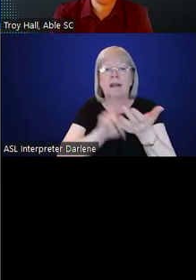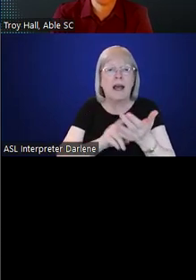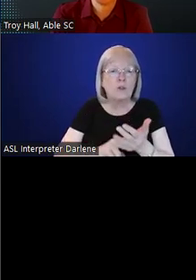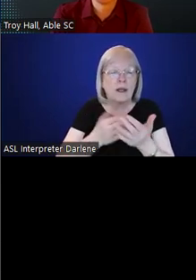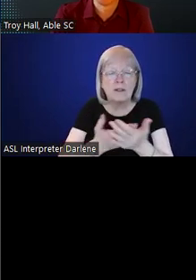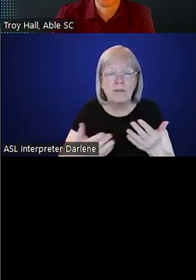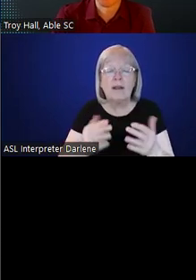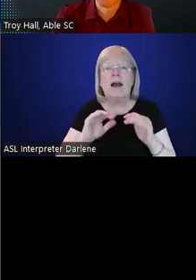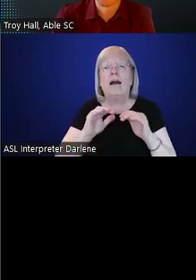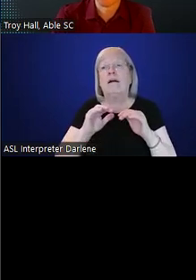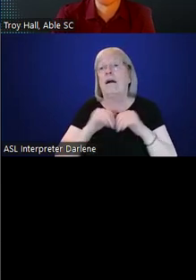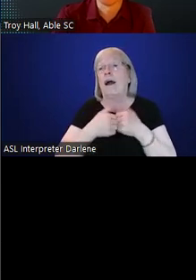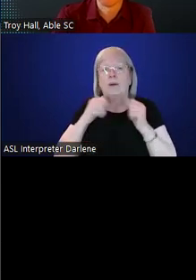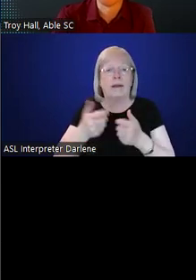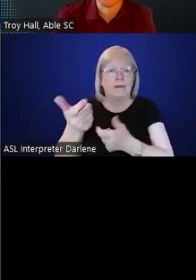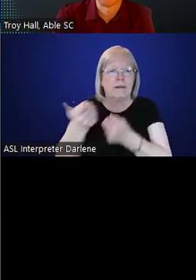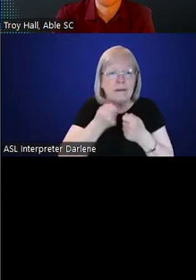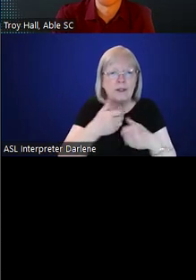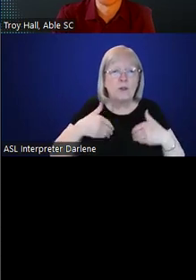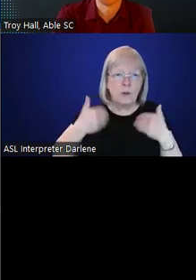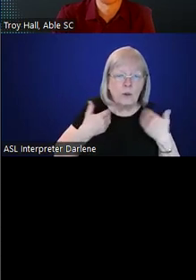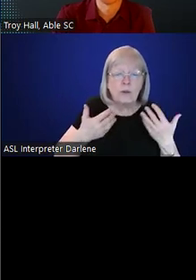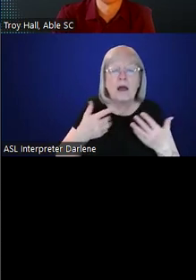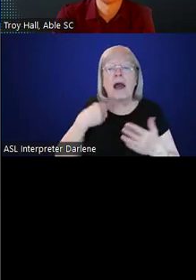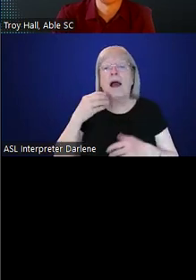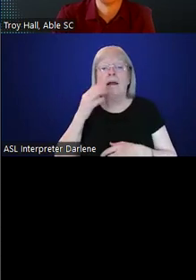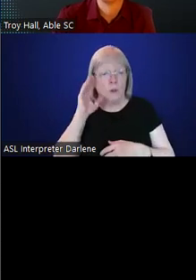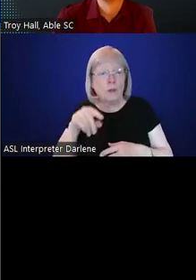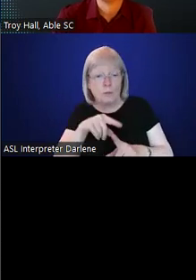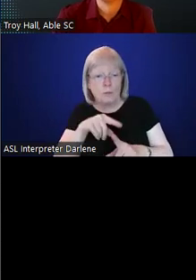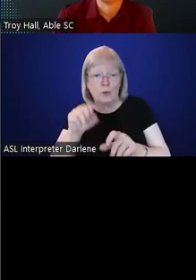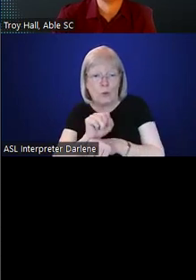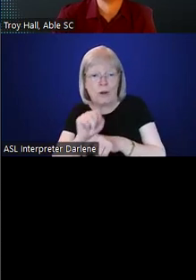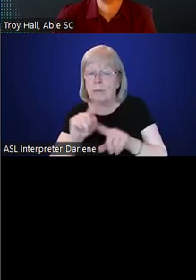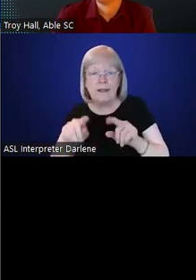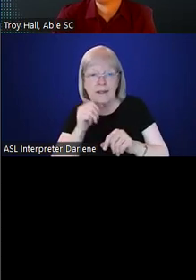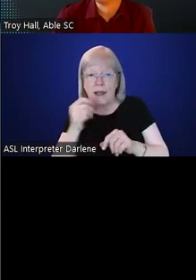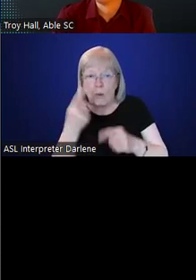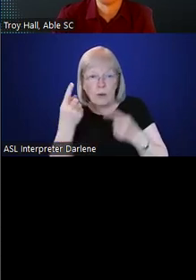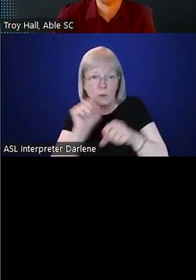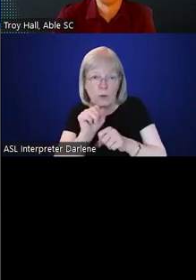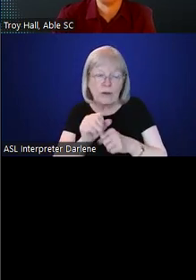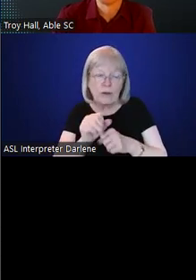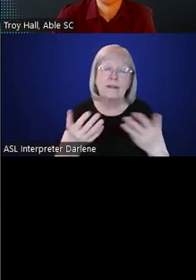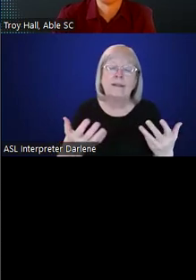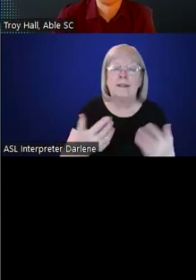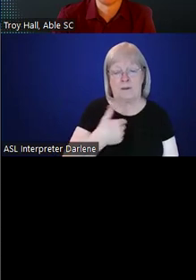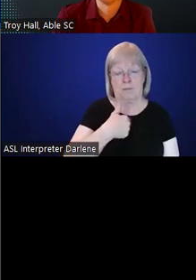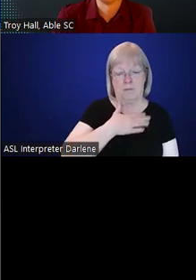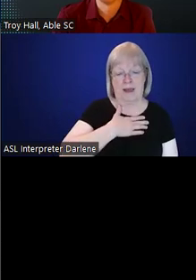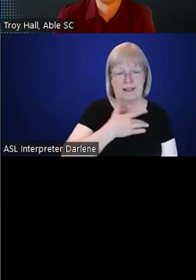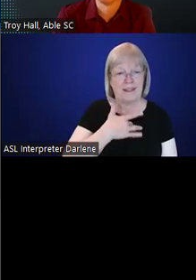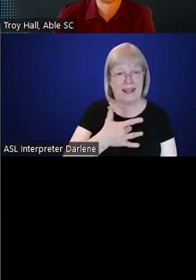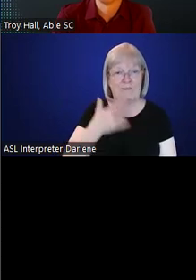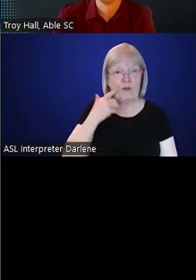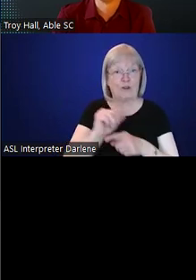supposed to do this, but that's not really working out, so how does it actually work in practice? So I'm one of those people where when it comes to trainings, I really